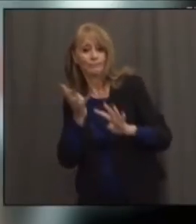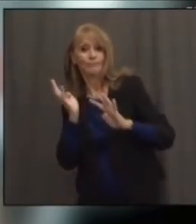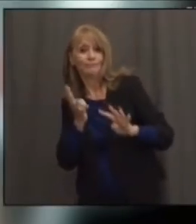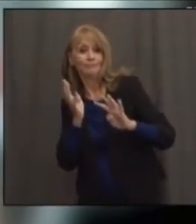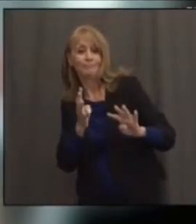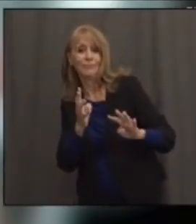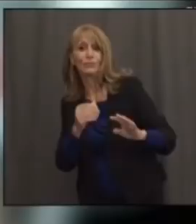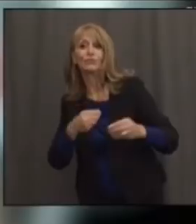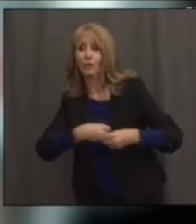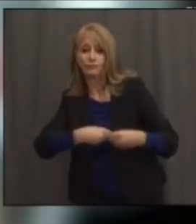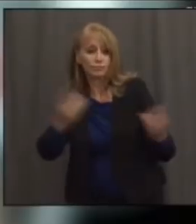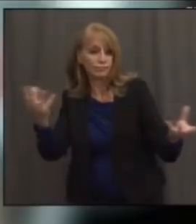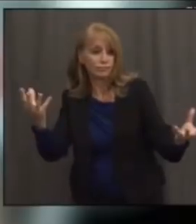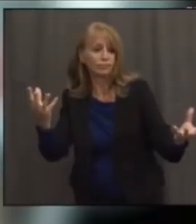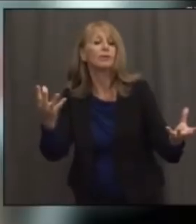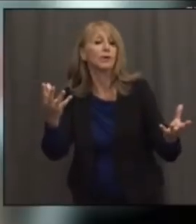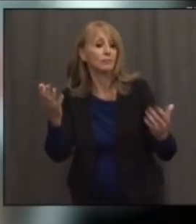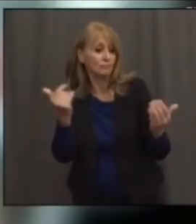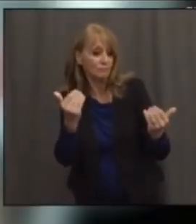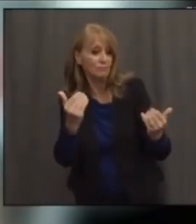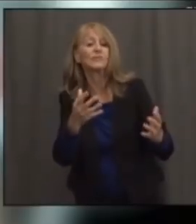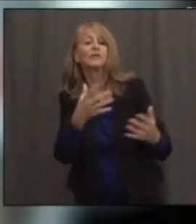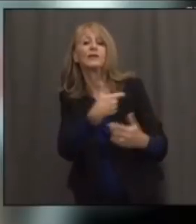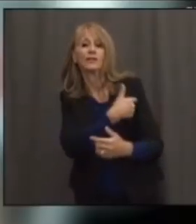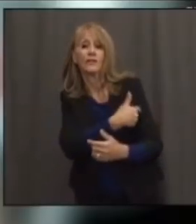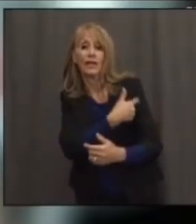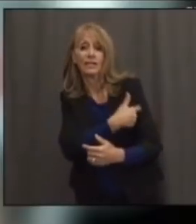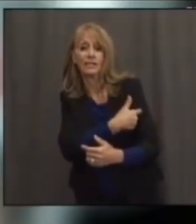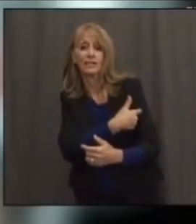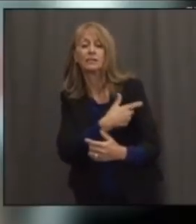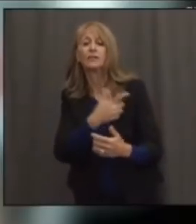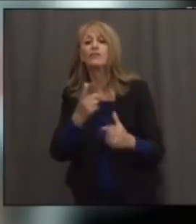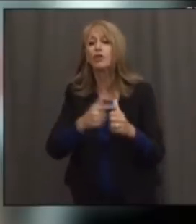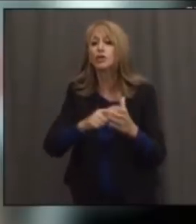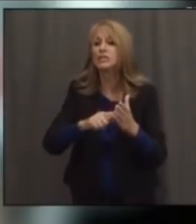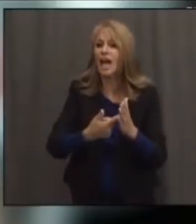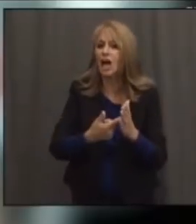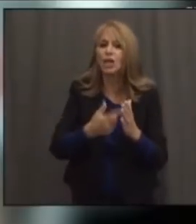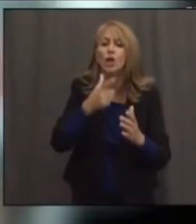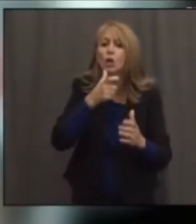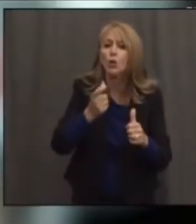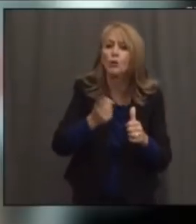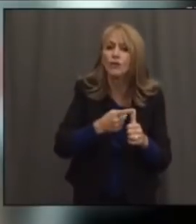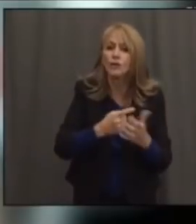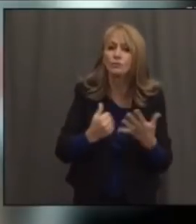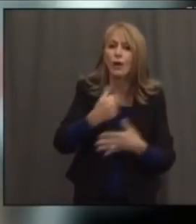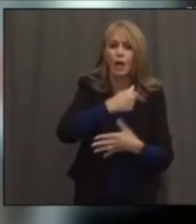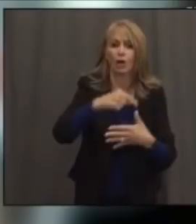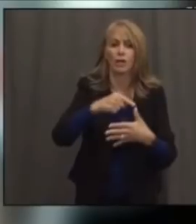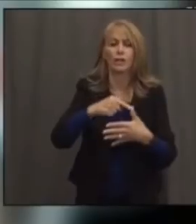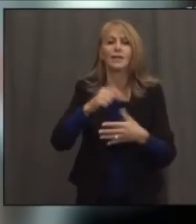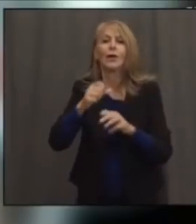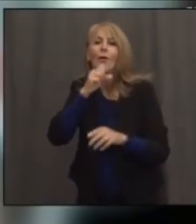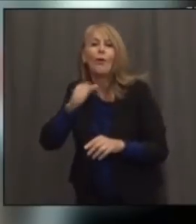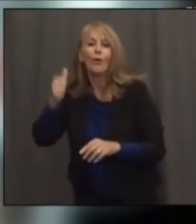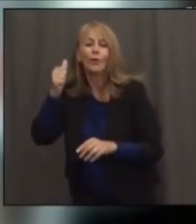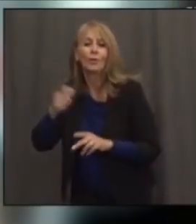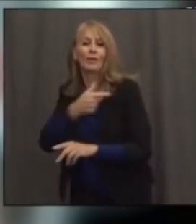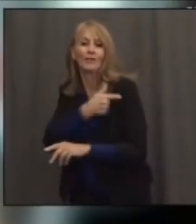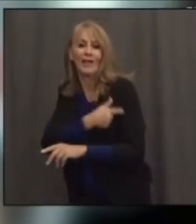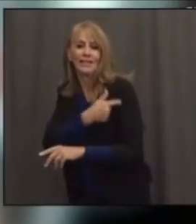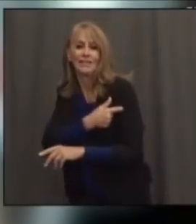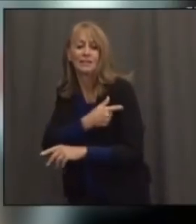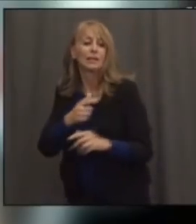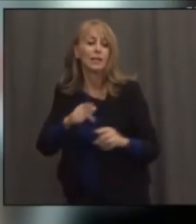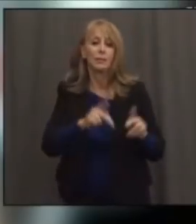to distribute the vaccines based on purely on age or largely on age, while we targeted resources into